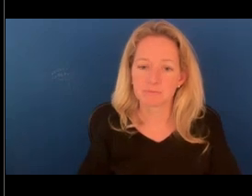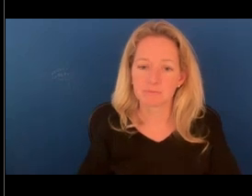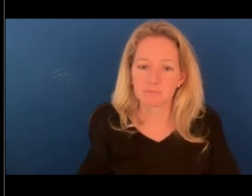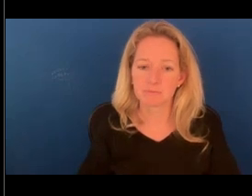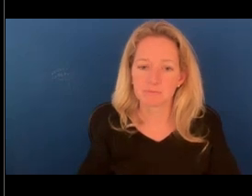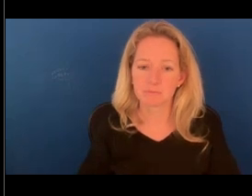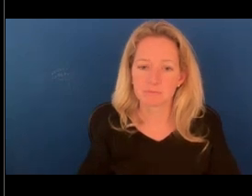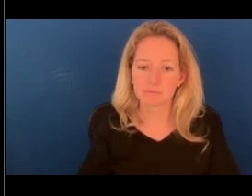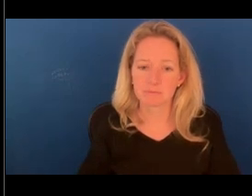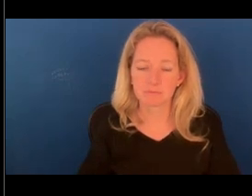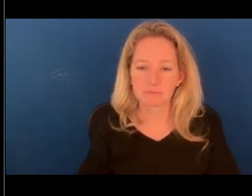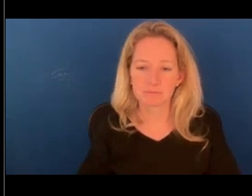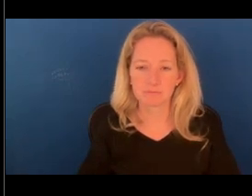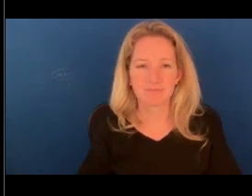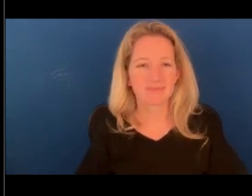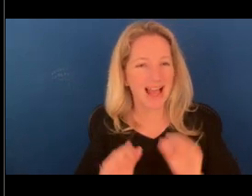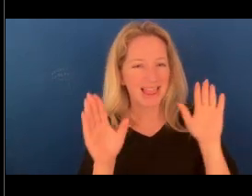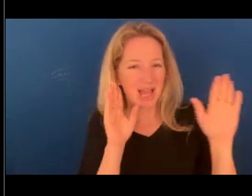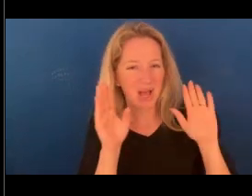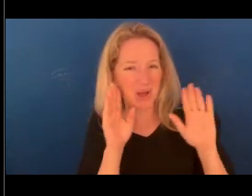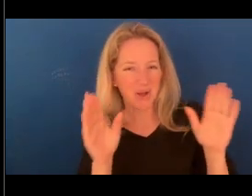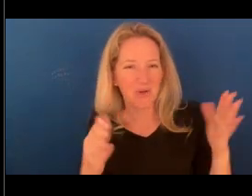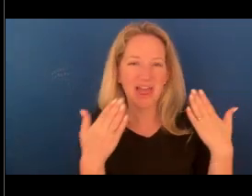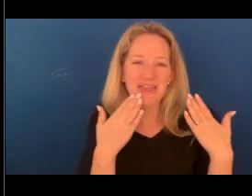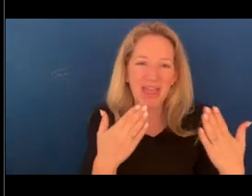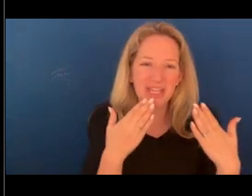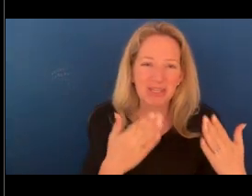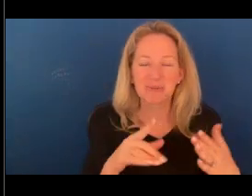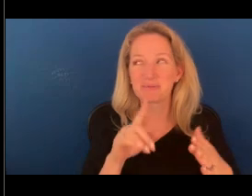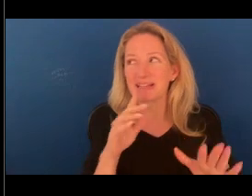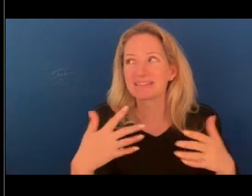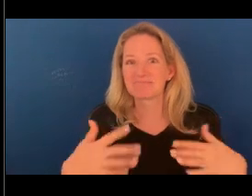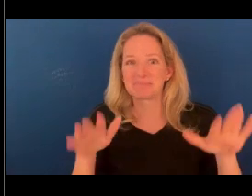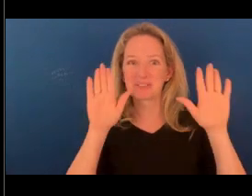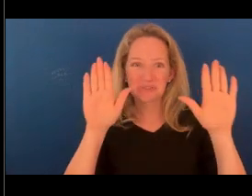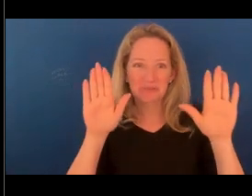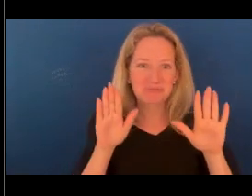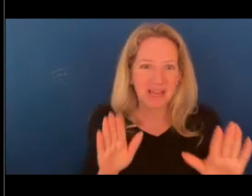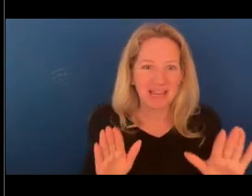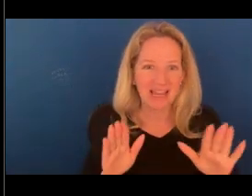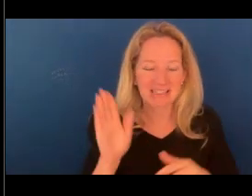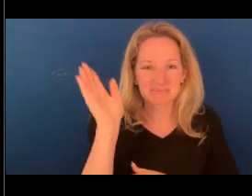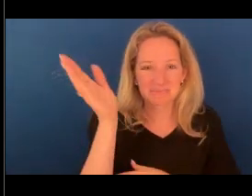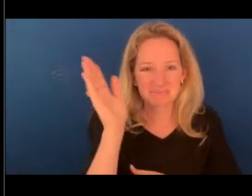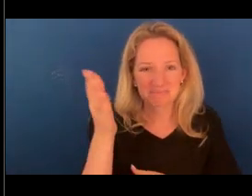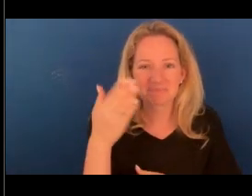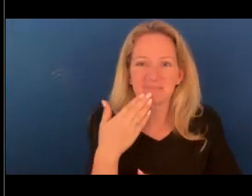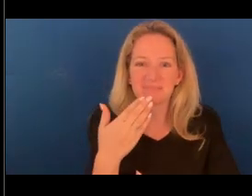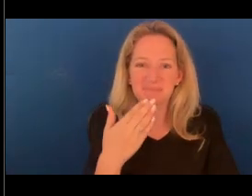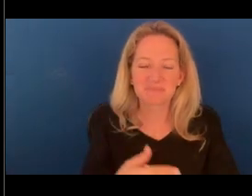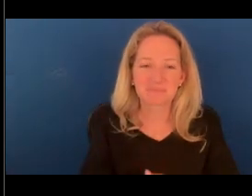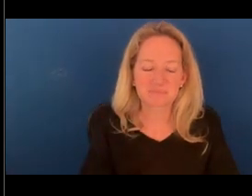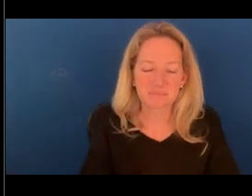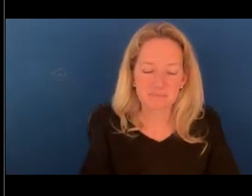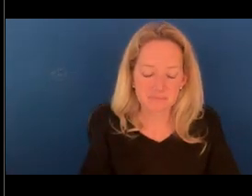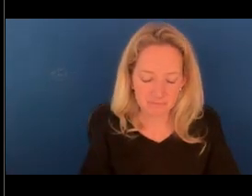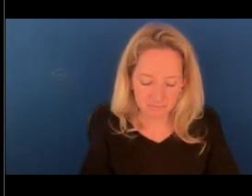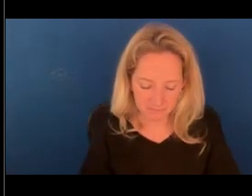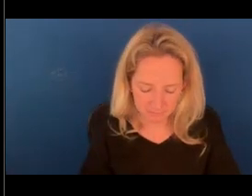Hello. Thank you for a really great visual online.